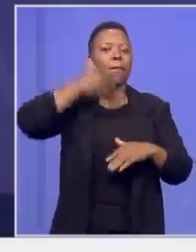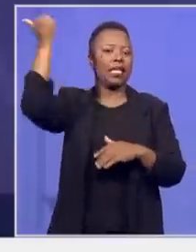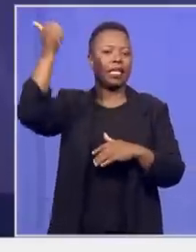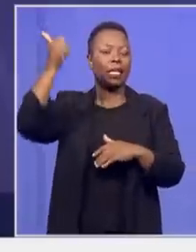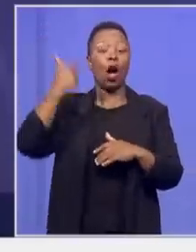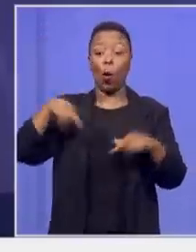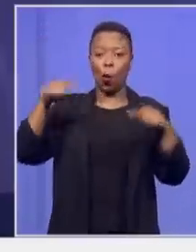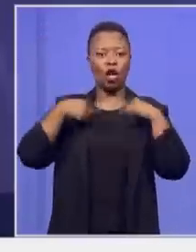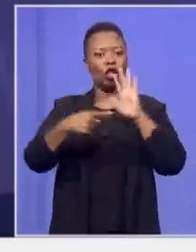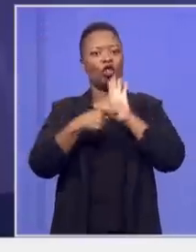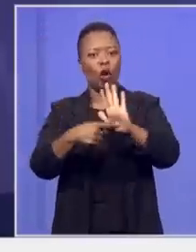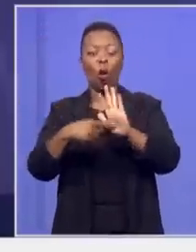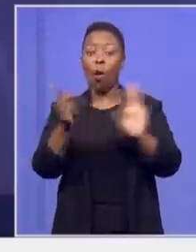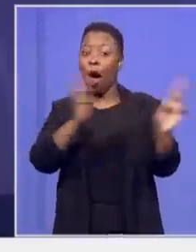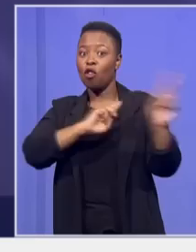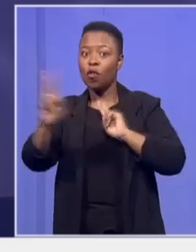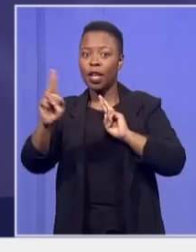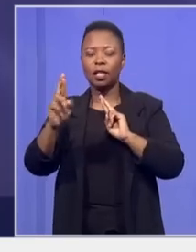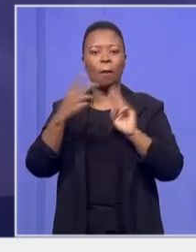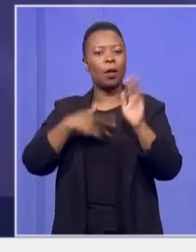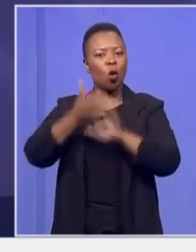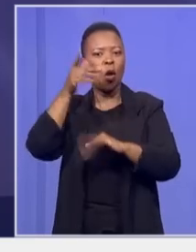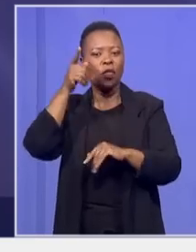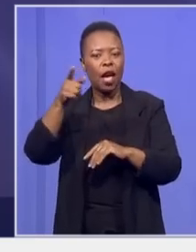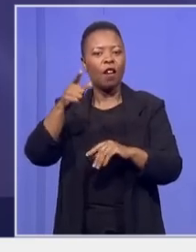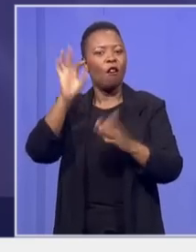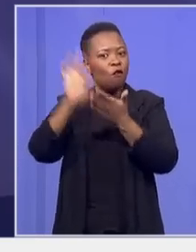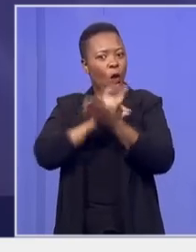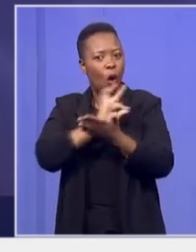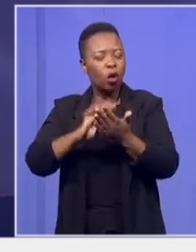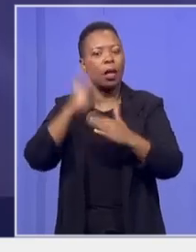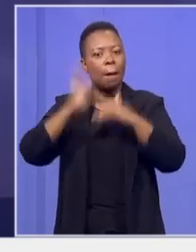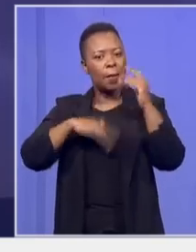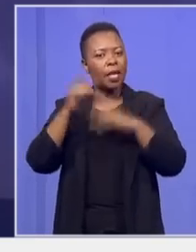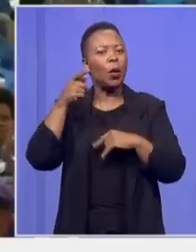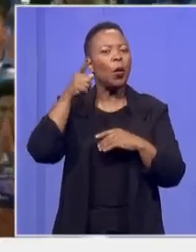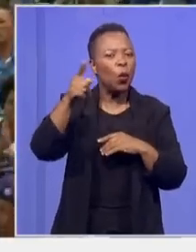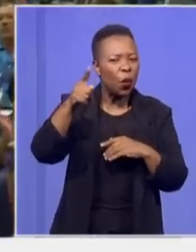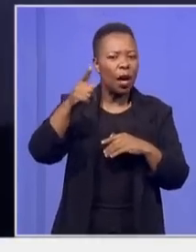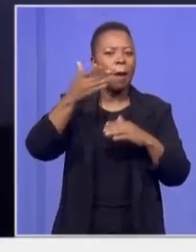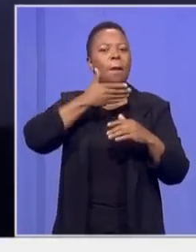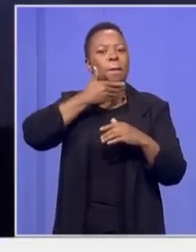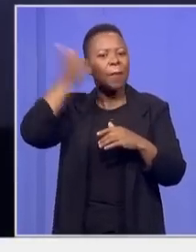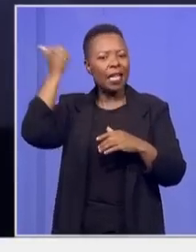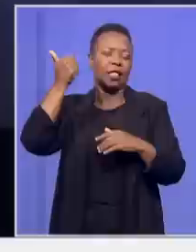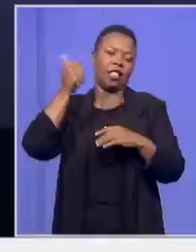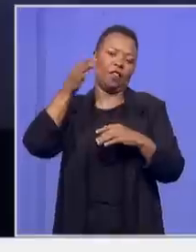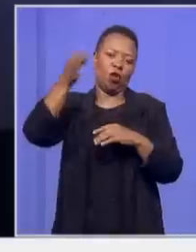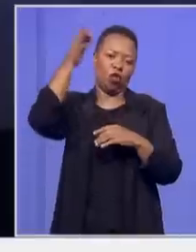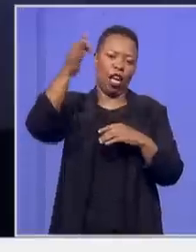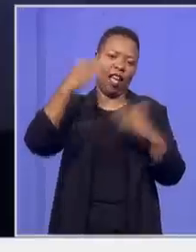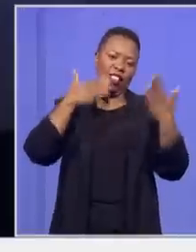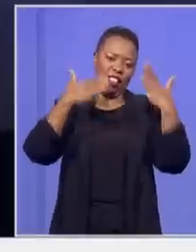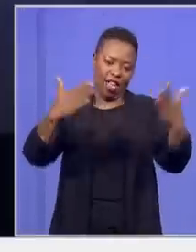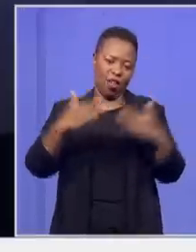ready. It's time to get out there, win those votes to build a better future. Thank you. Hello.